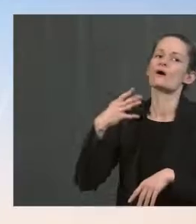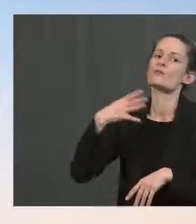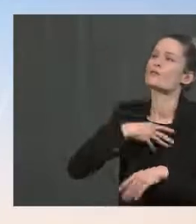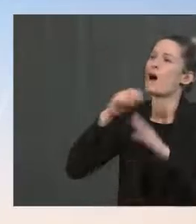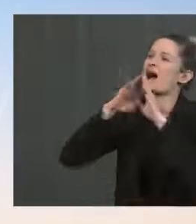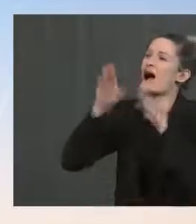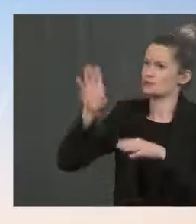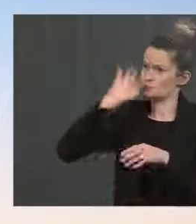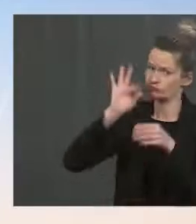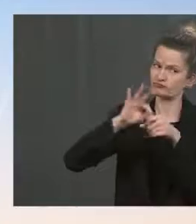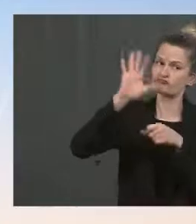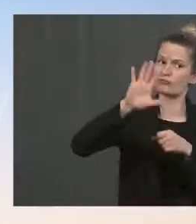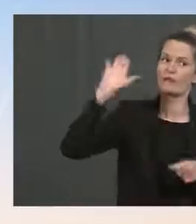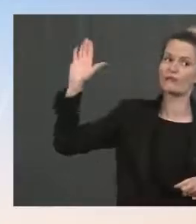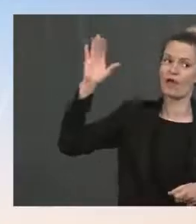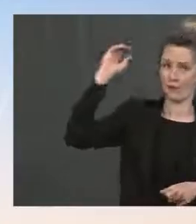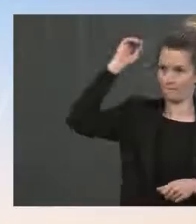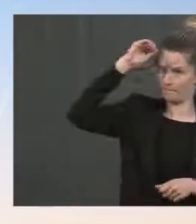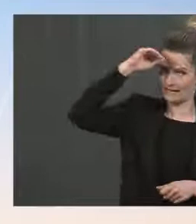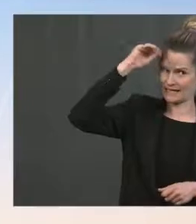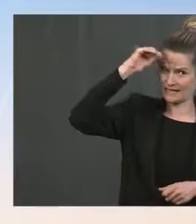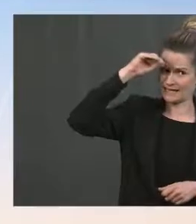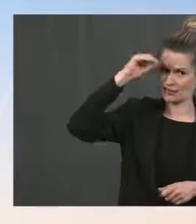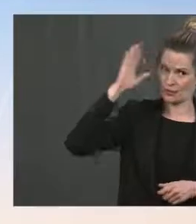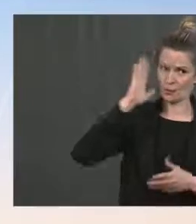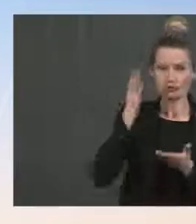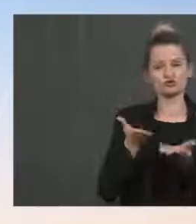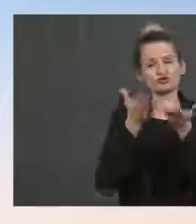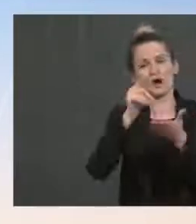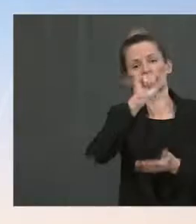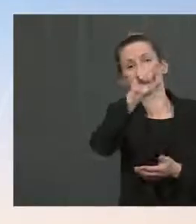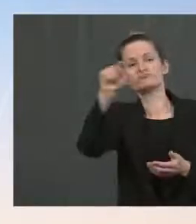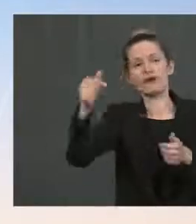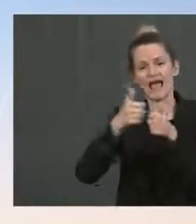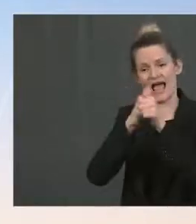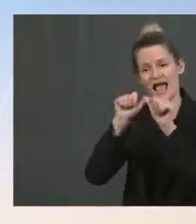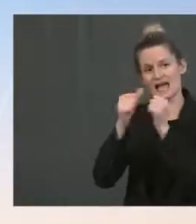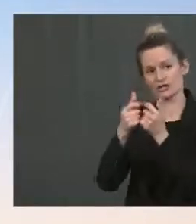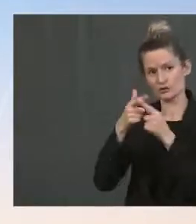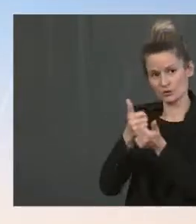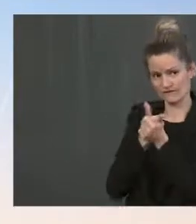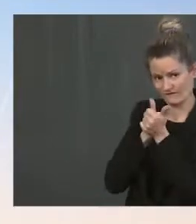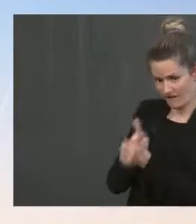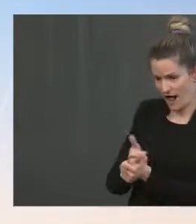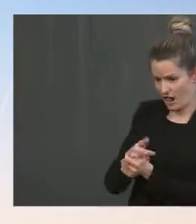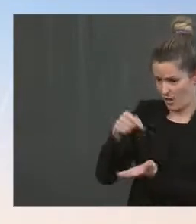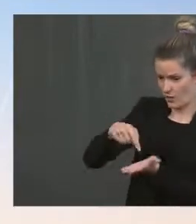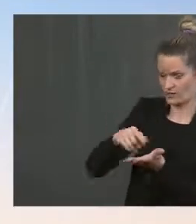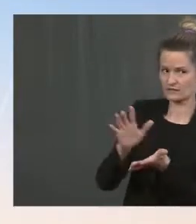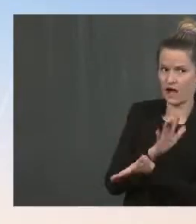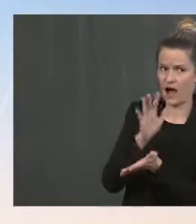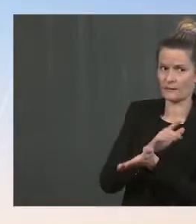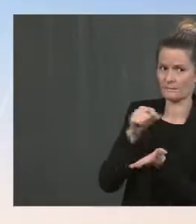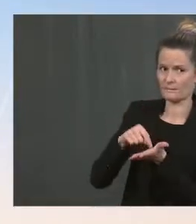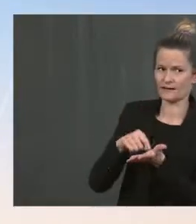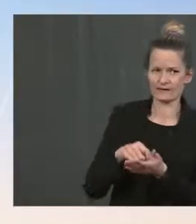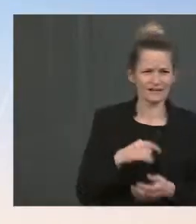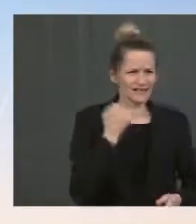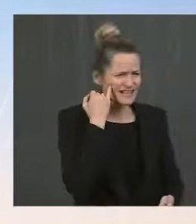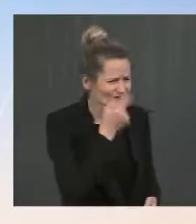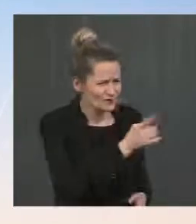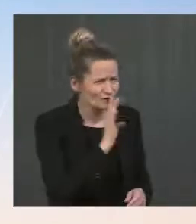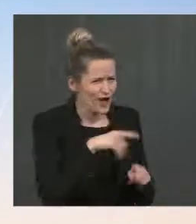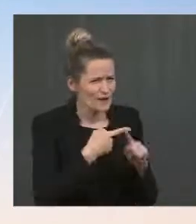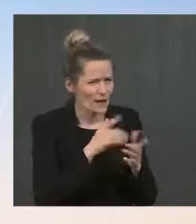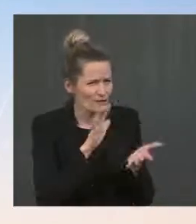Would your recommendation to those agencies be to comply or to assert exactly? Again, if we're talking about documents in the National Archives,